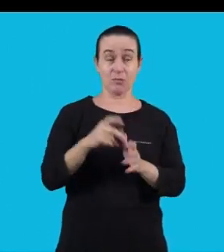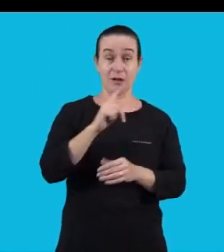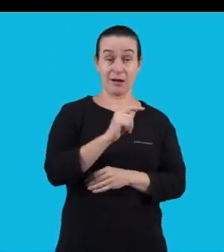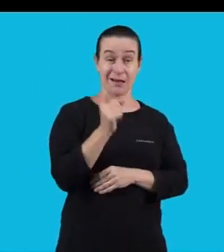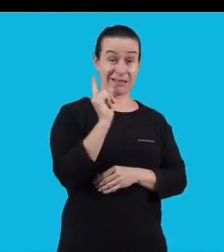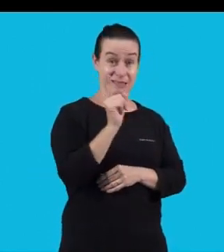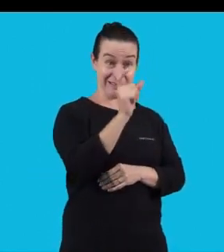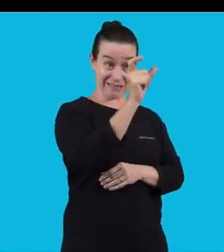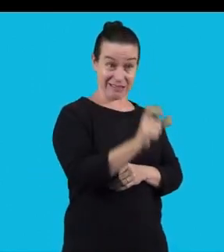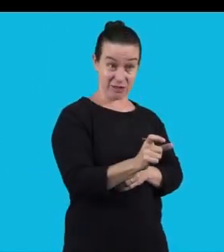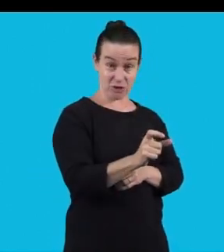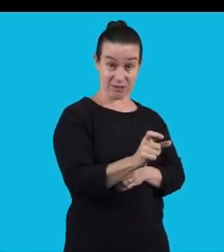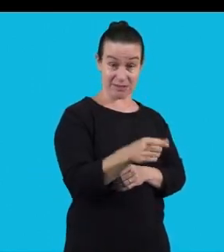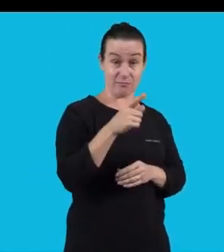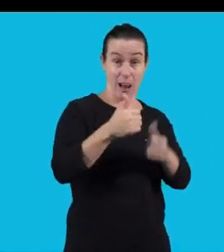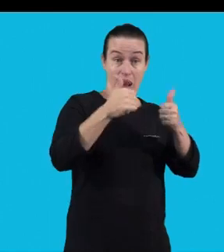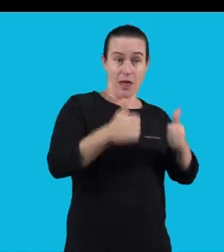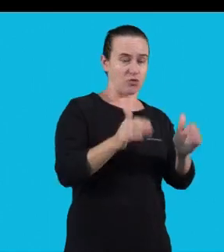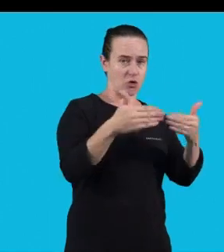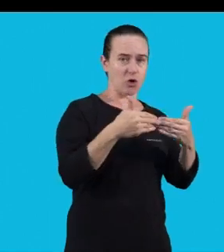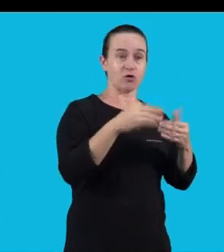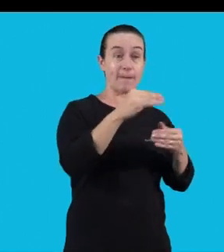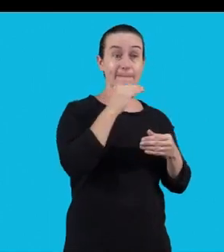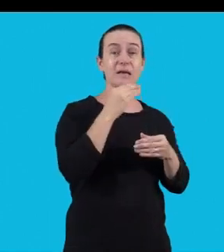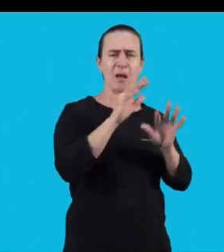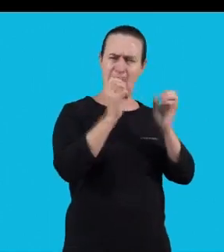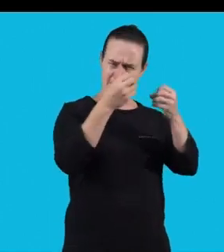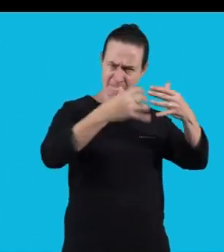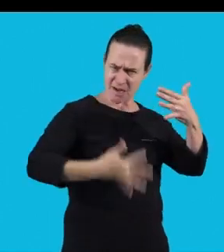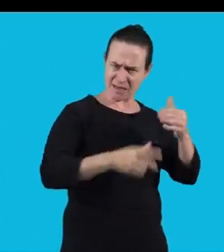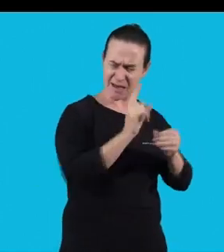teacher's lounge is closed, so we have plural teachers,